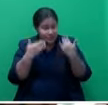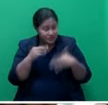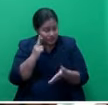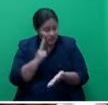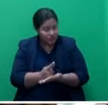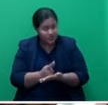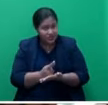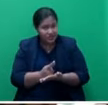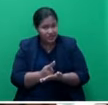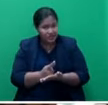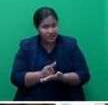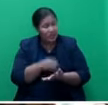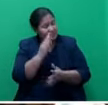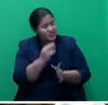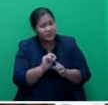went on and said,